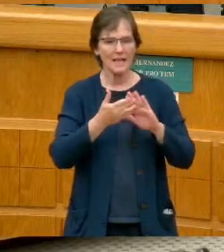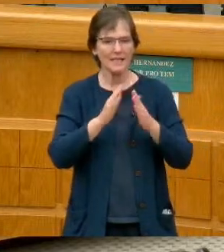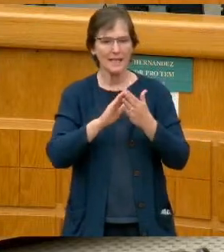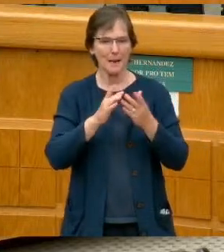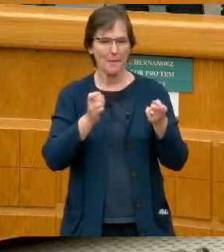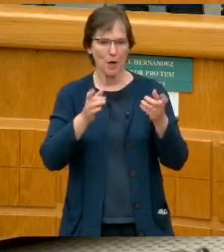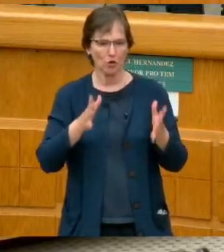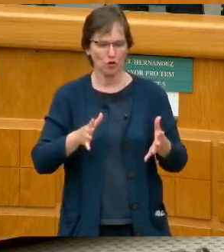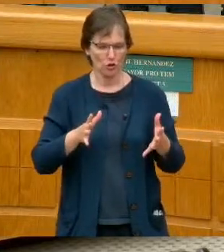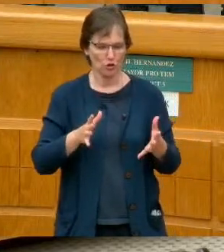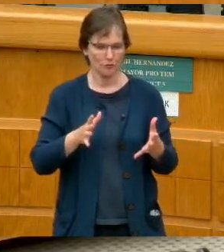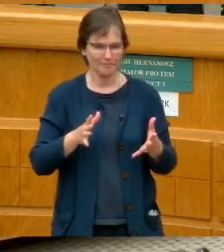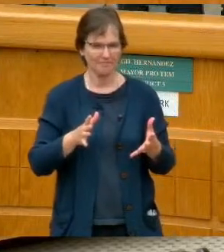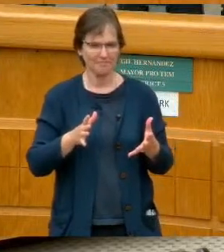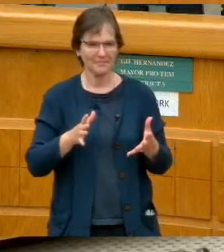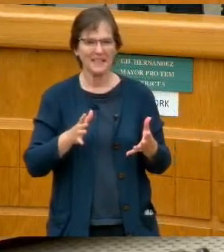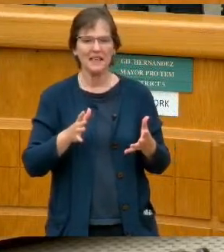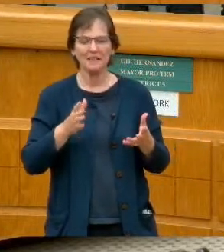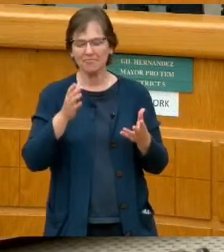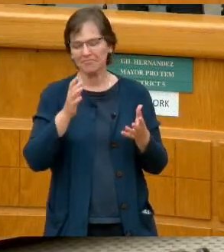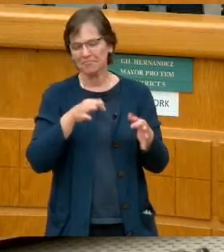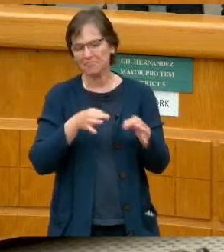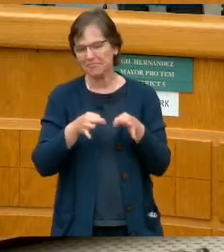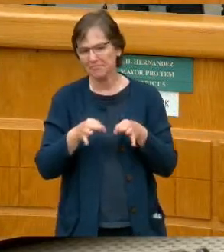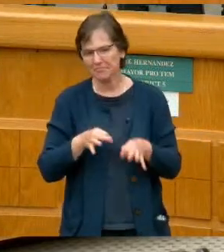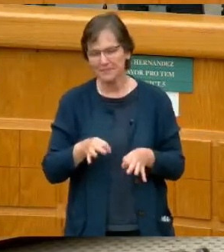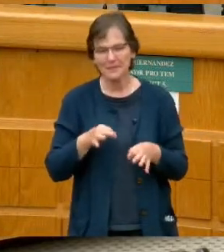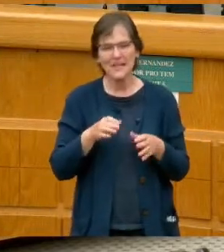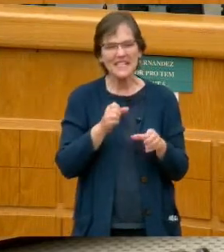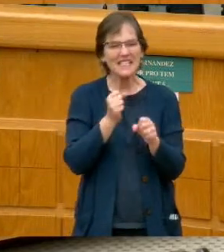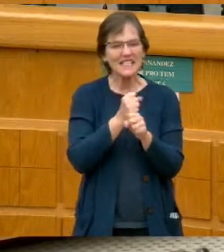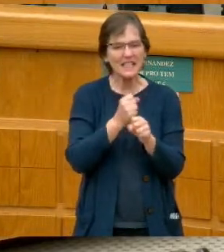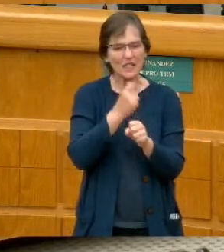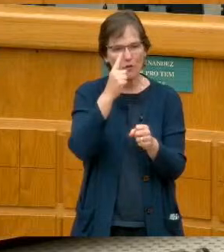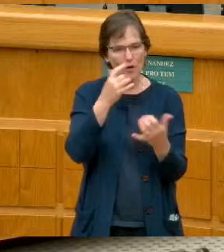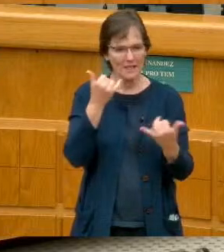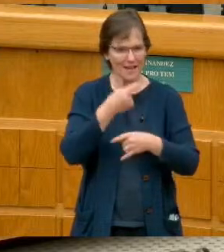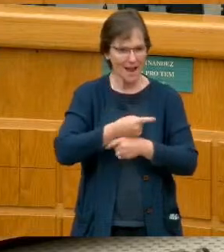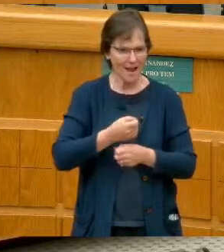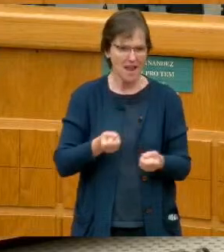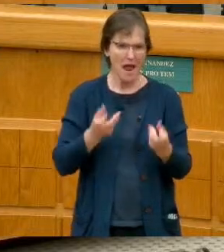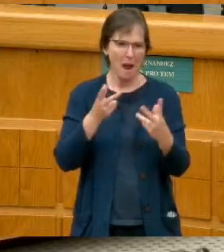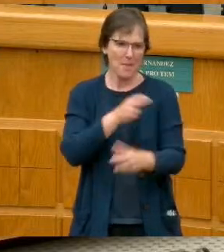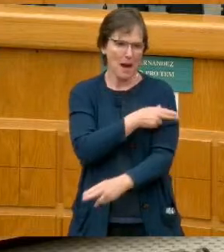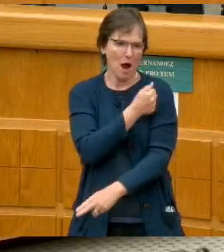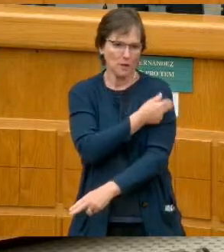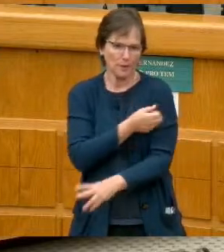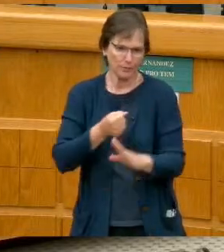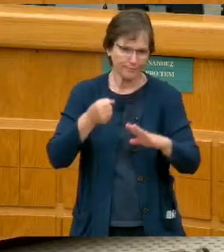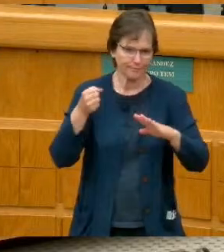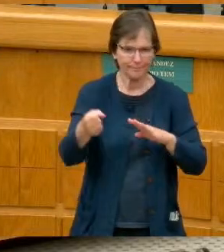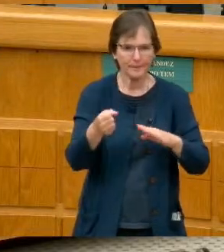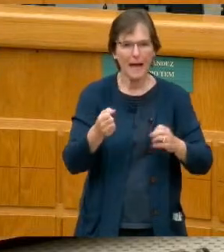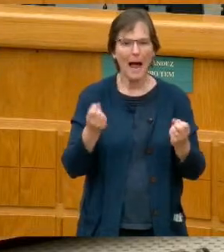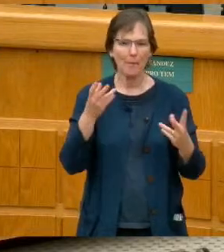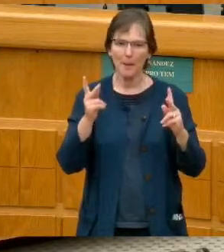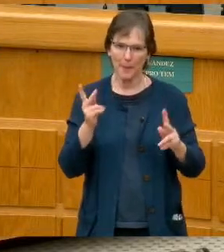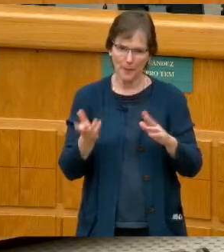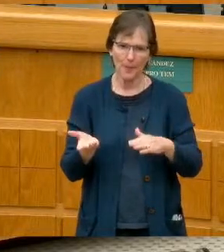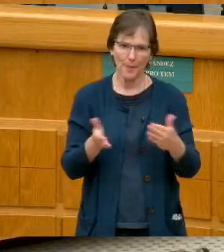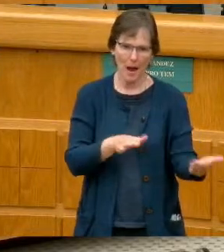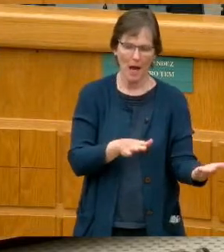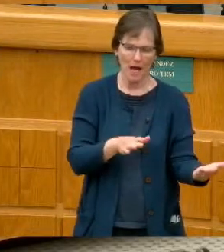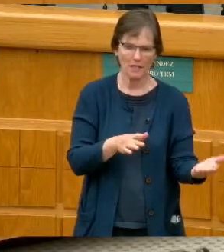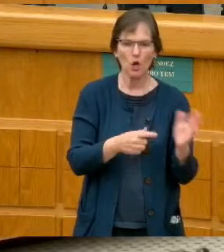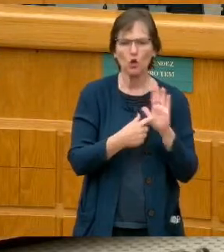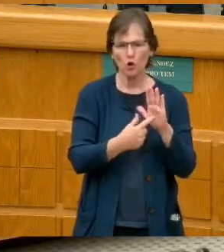new cases for today, talk to you about hospitalizations and number of deaths, and show you a few trend